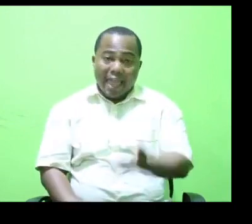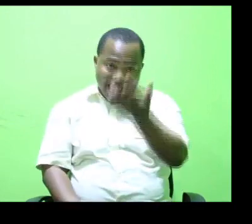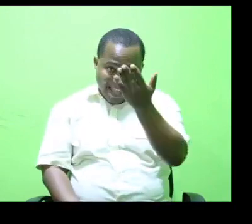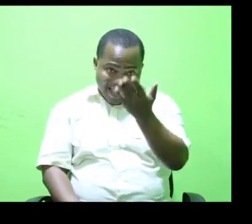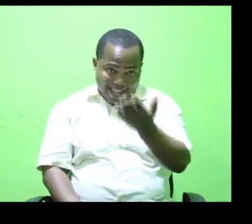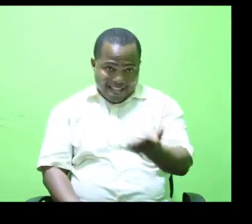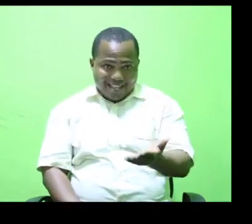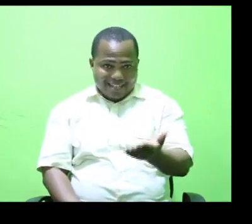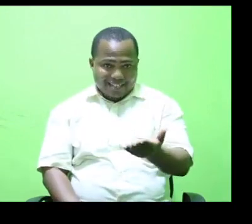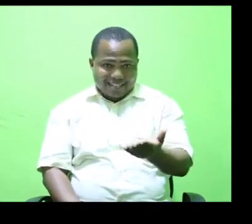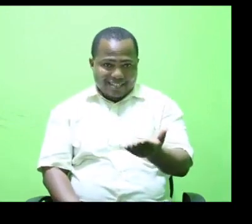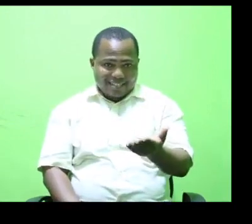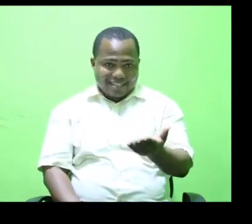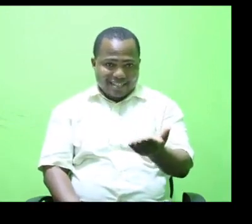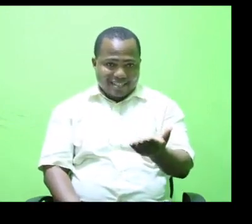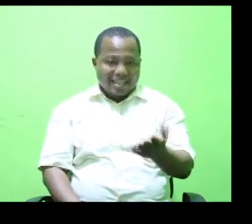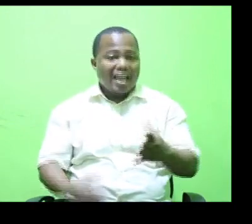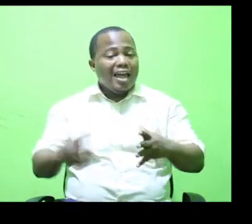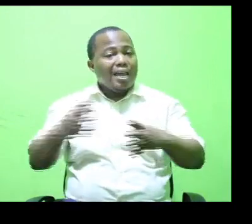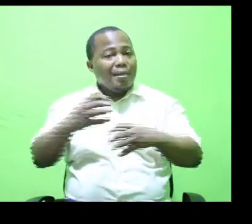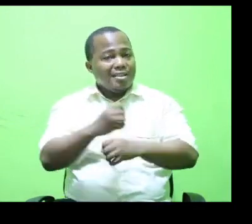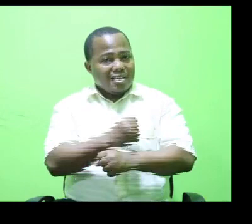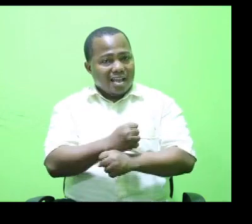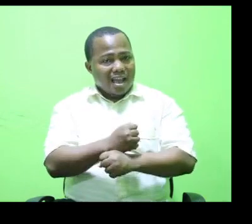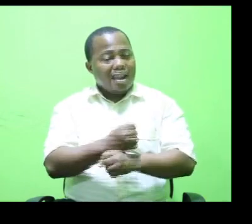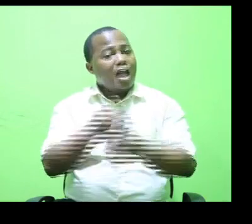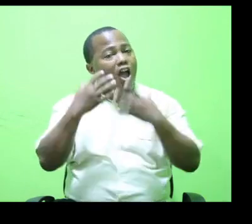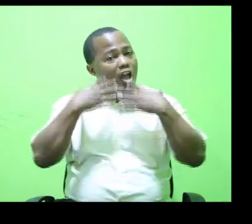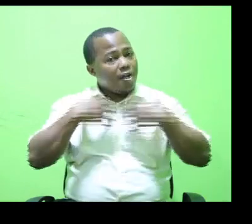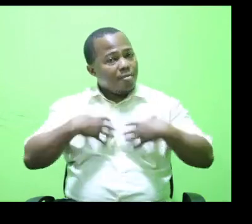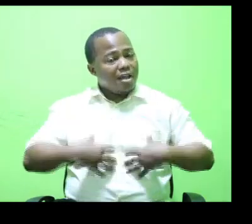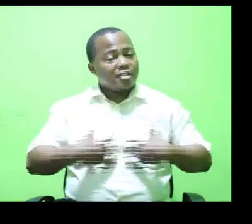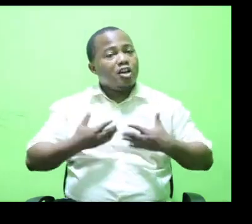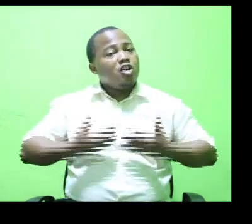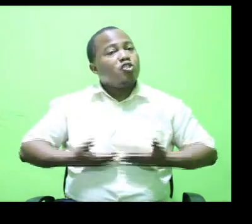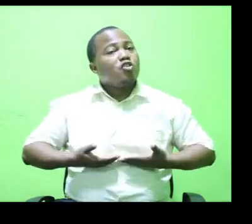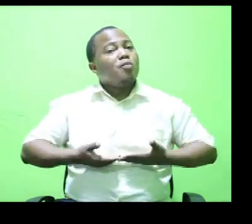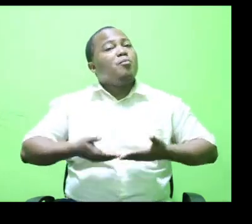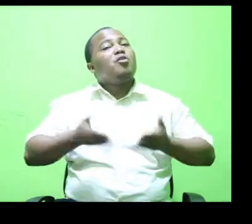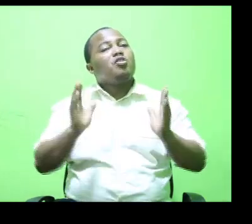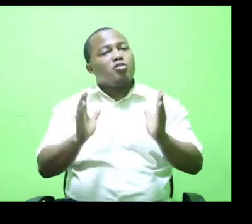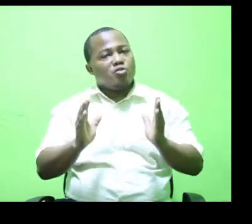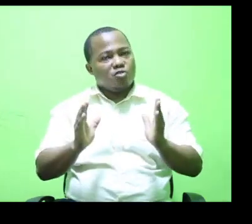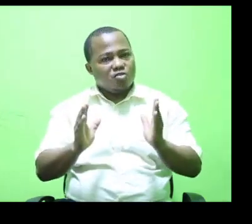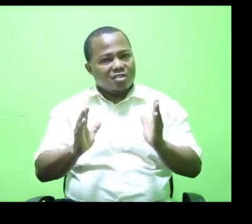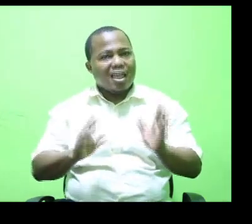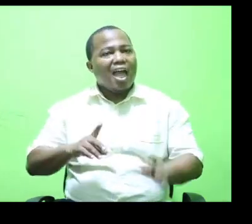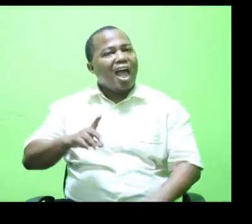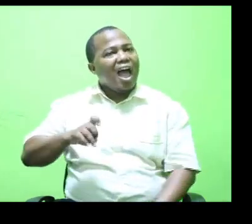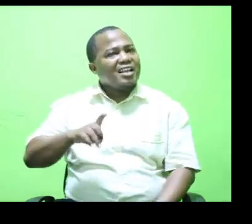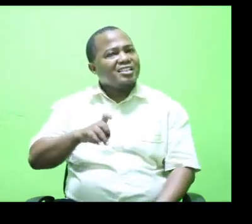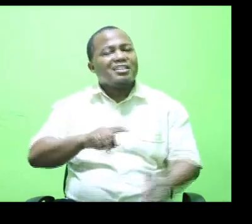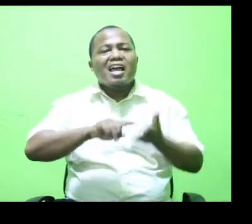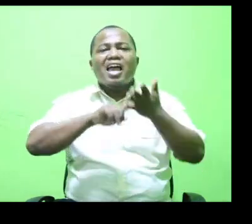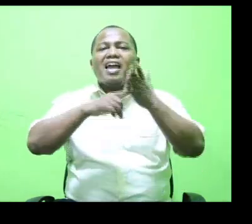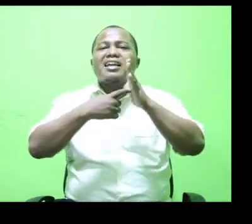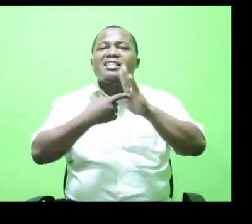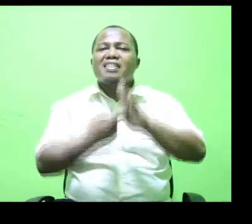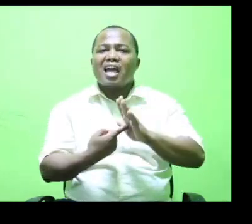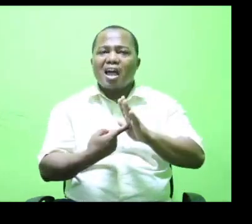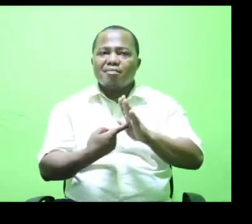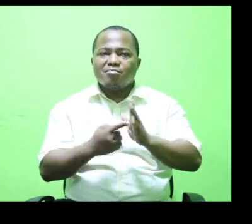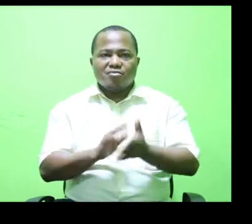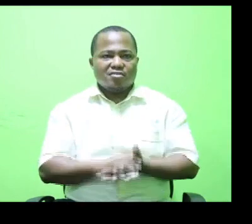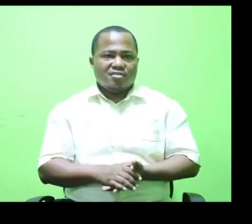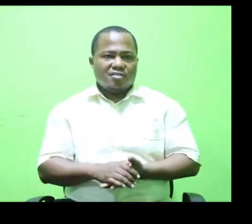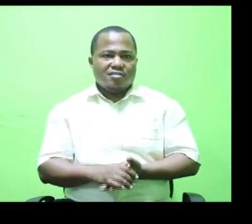It is induced to a body to produce antigens. Example,